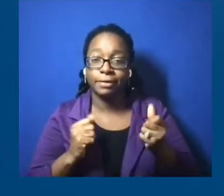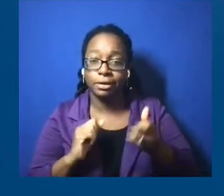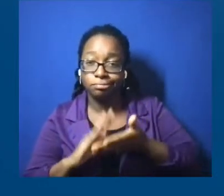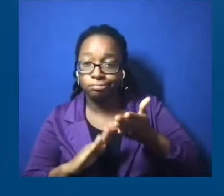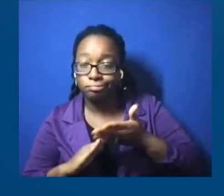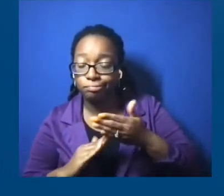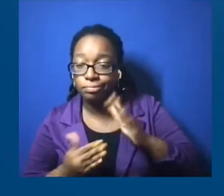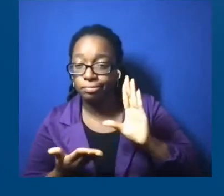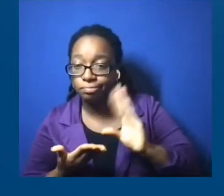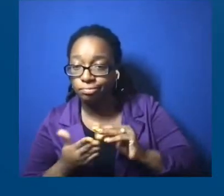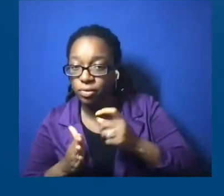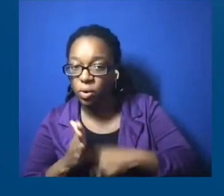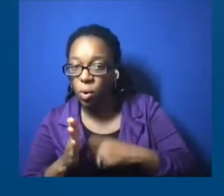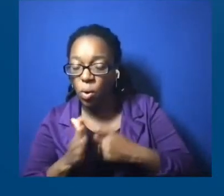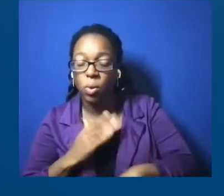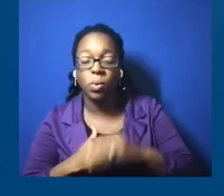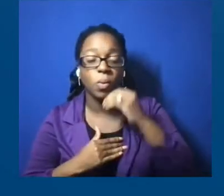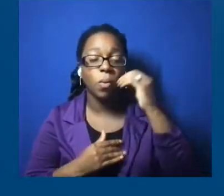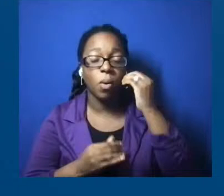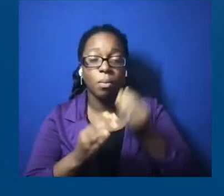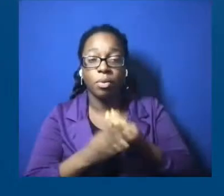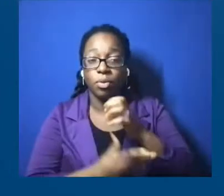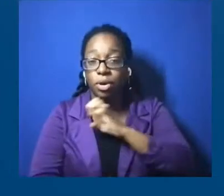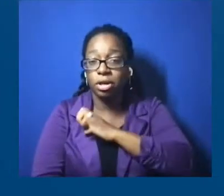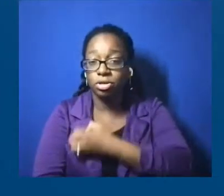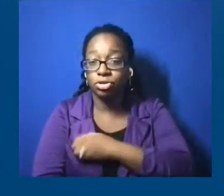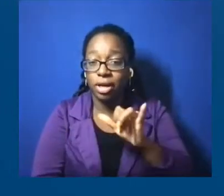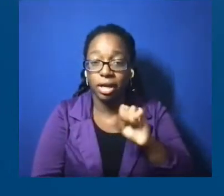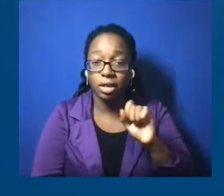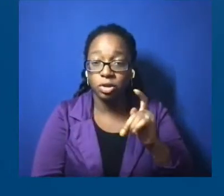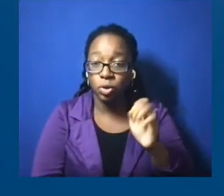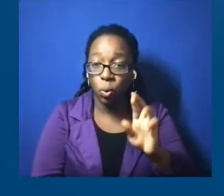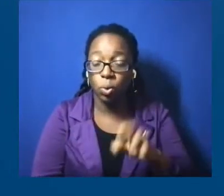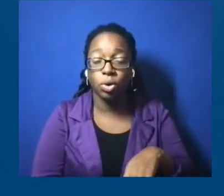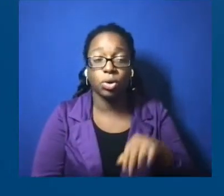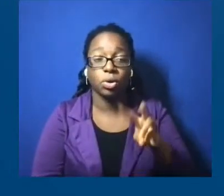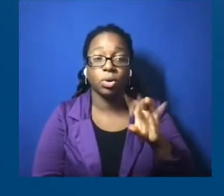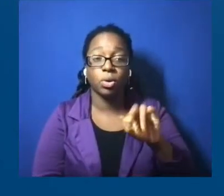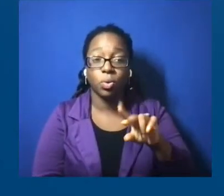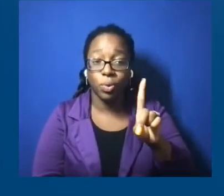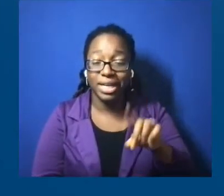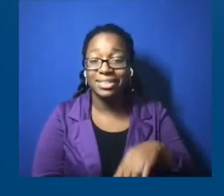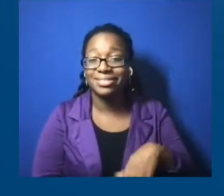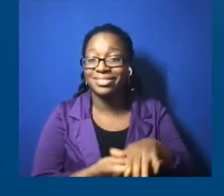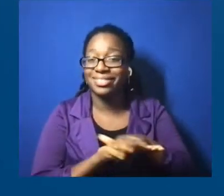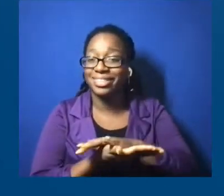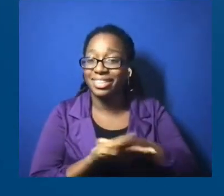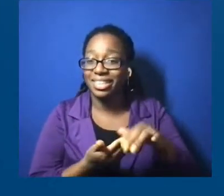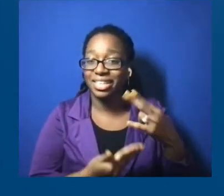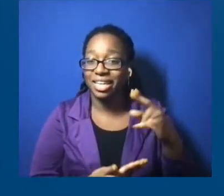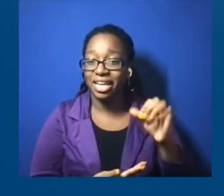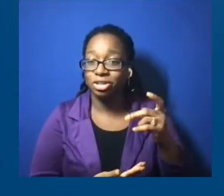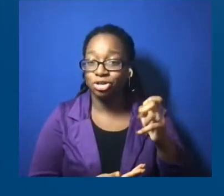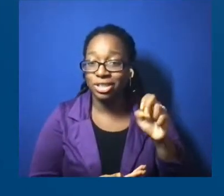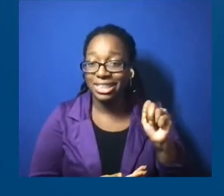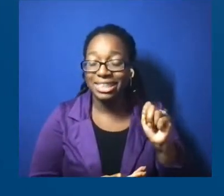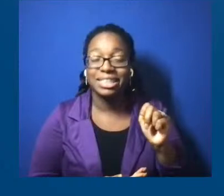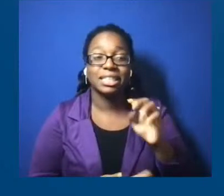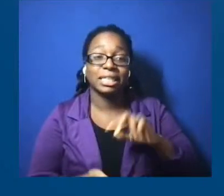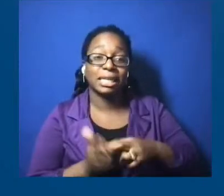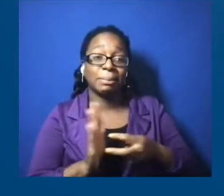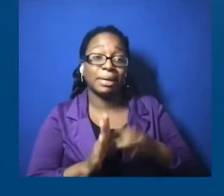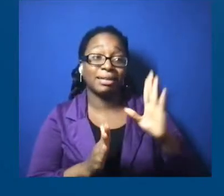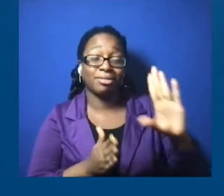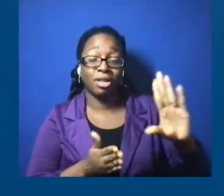low-cost homegrown energy, like solar, wind, clean hydrogen, which will mean lower utility bills for tens of millions of